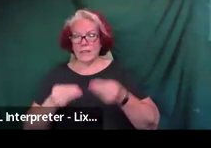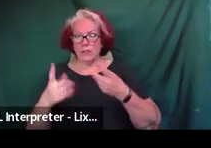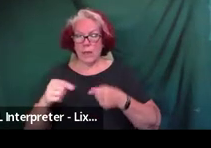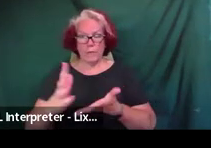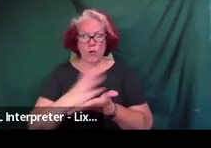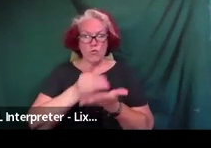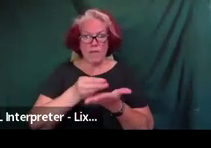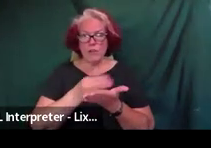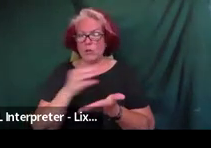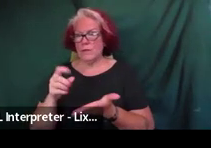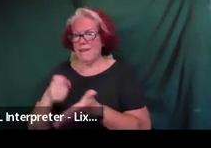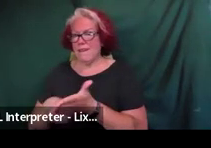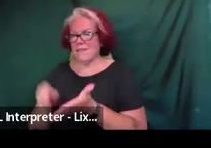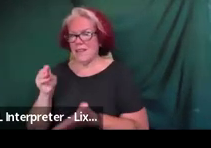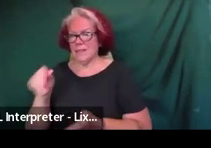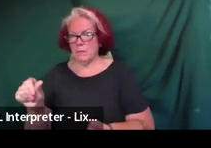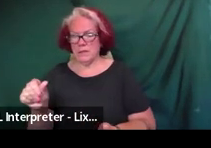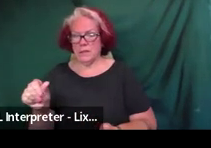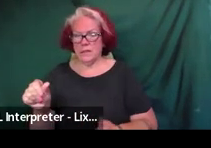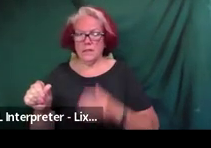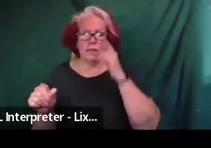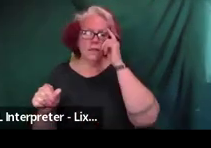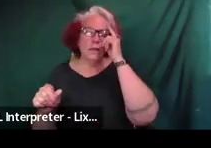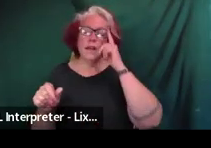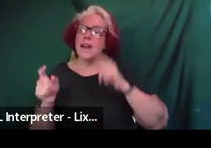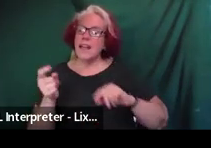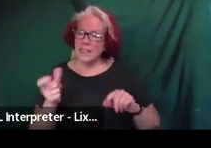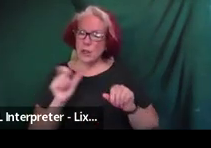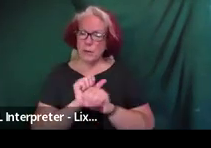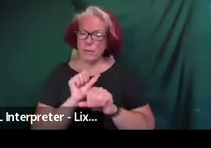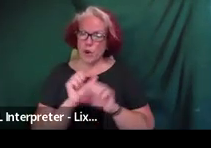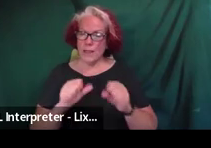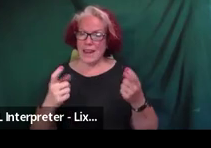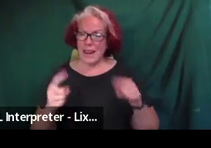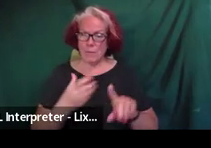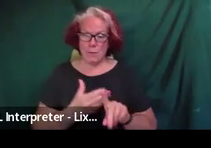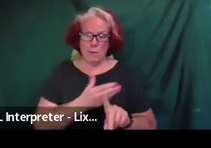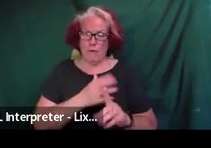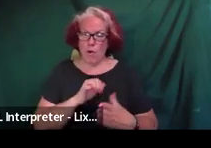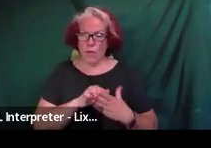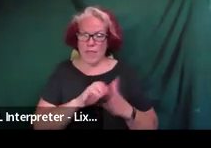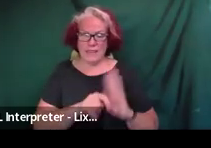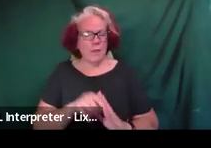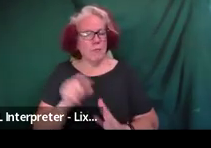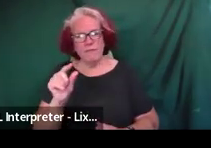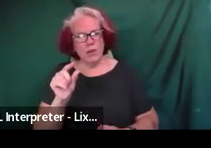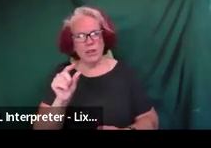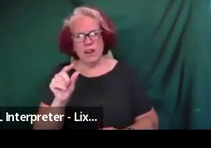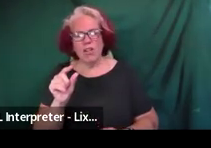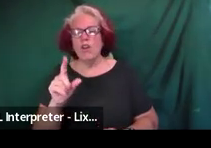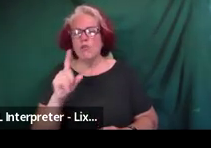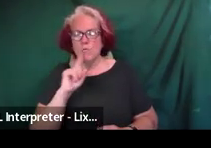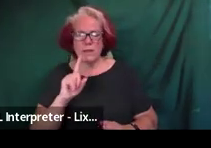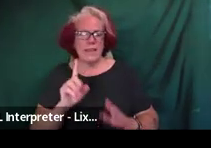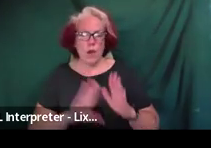expenditures. So there's some minimal work that can start before that time, but very little. It really ramps up